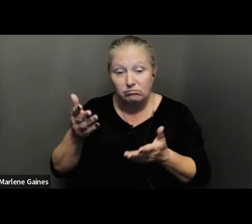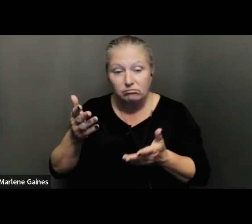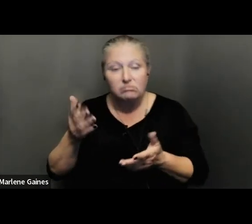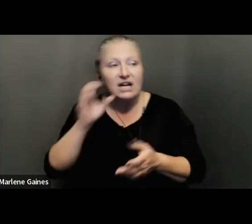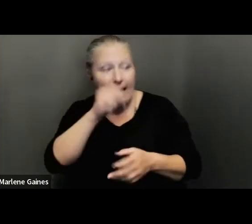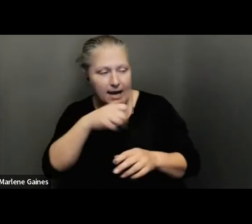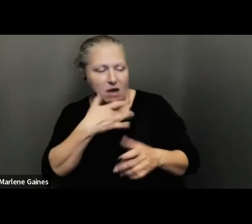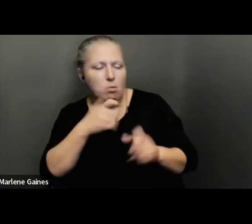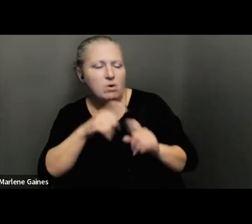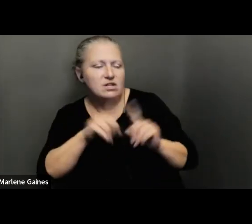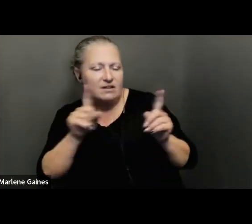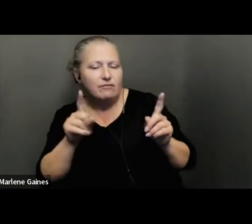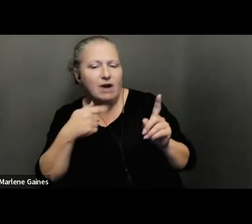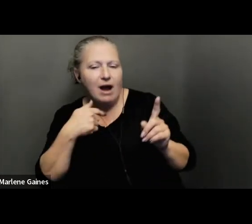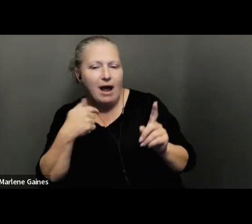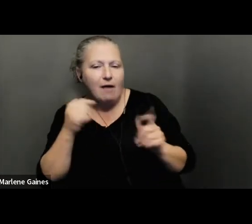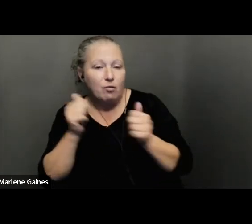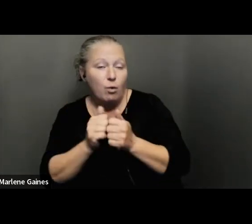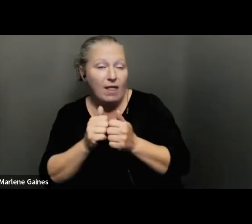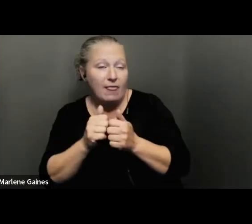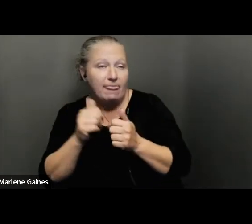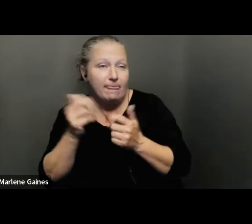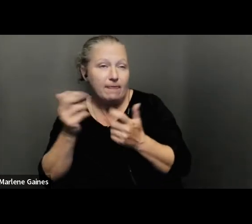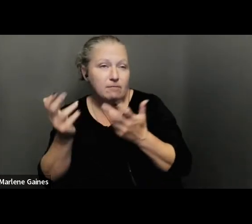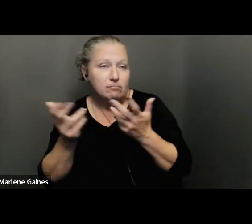Yes, I've been with